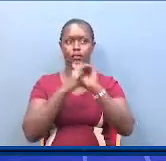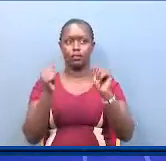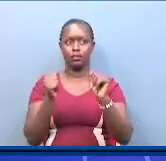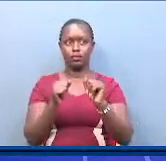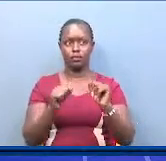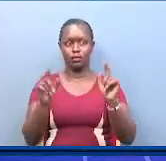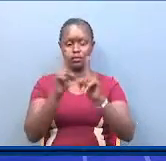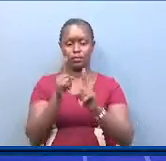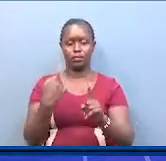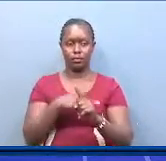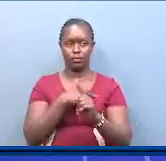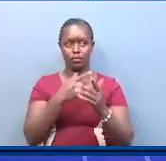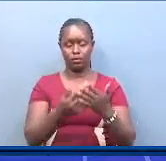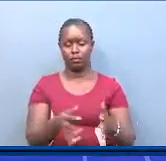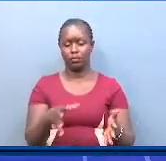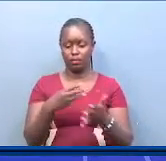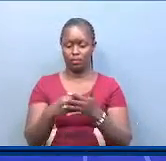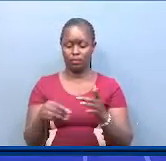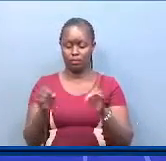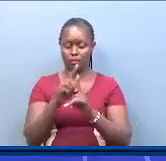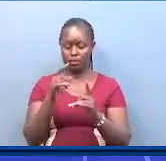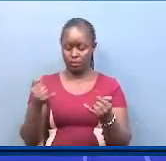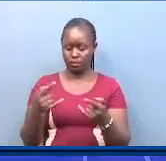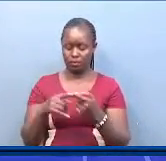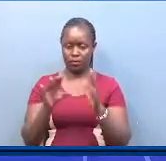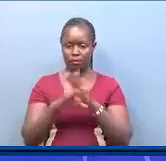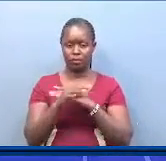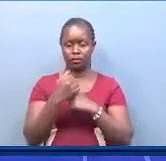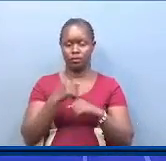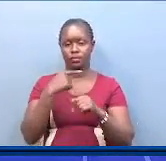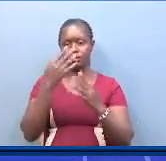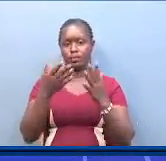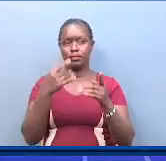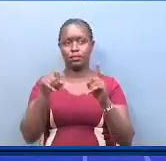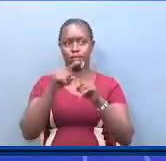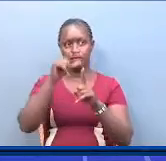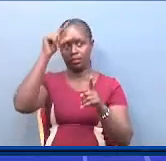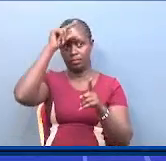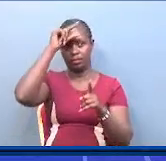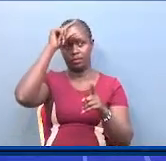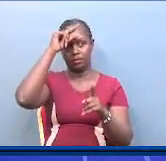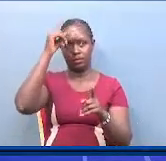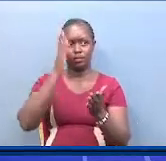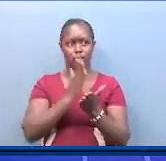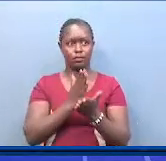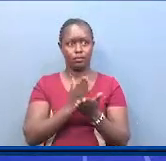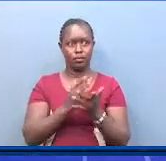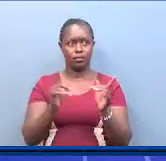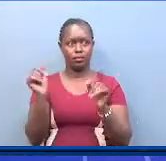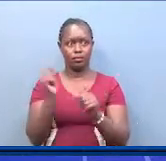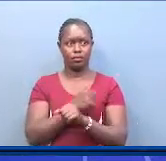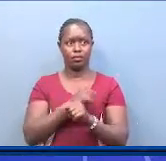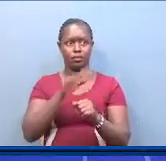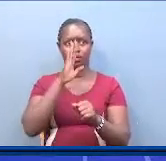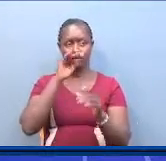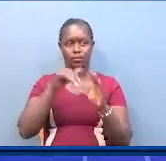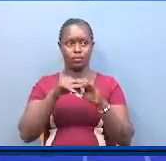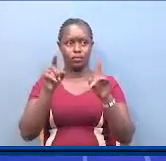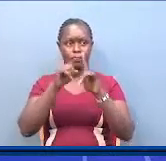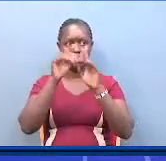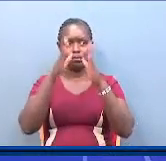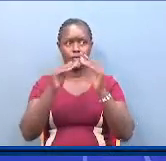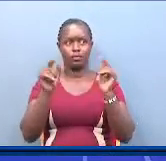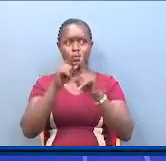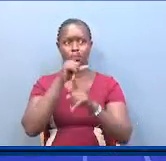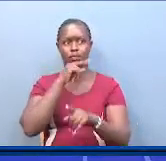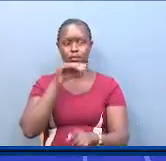anyway, and we are losing billions. And yet, the deputy president, they're in the same government. For sure, you cannot be in the same house as a man